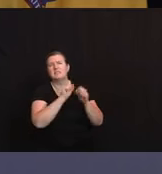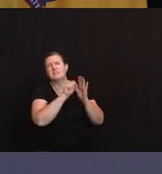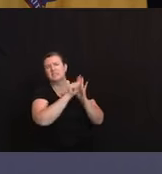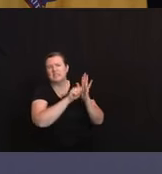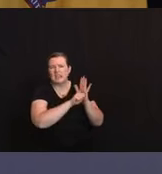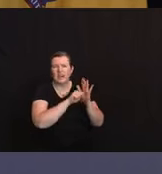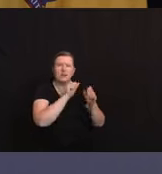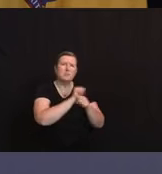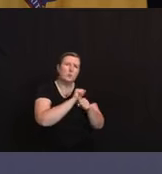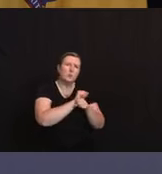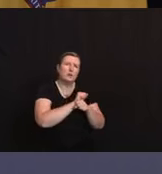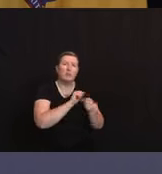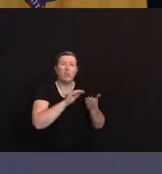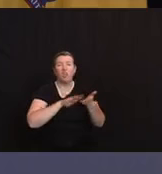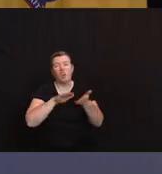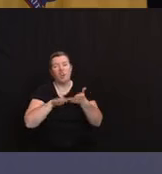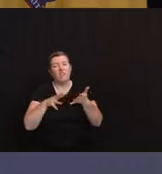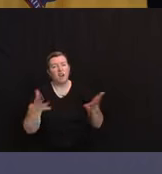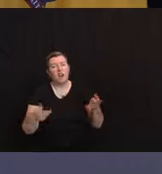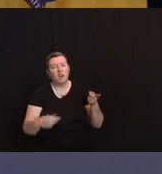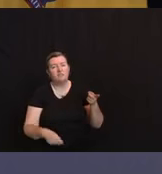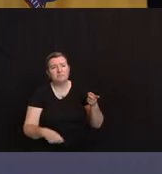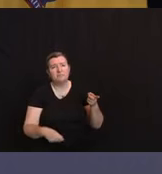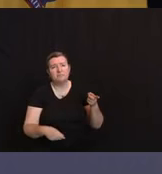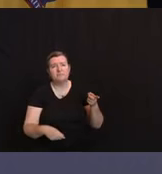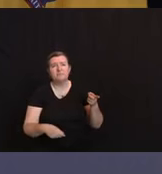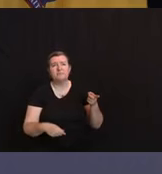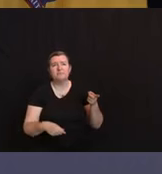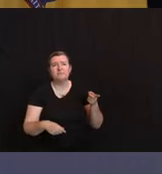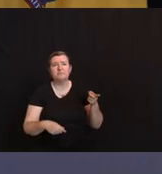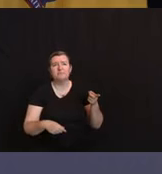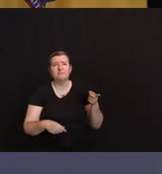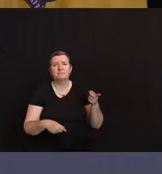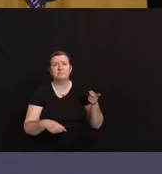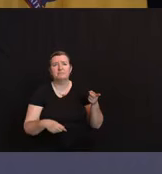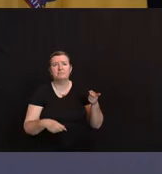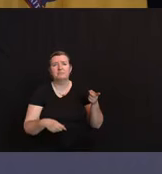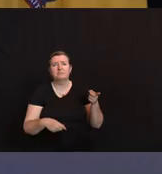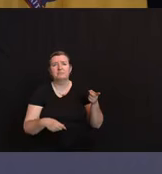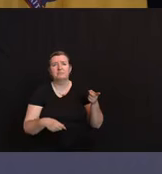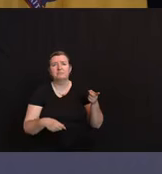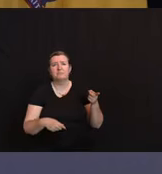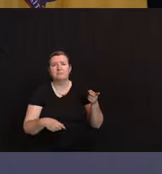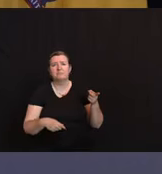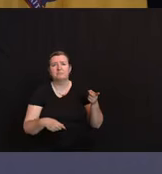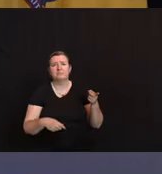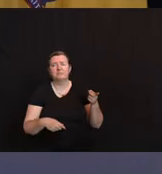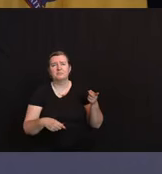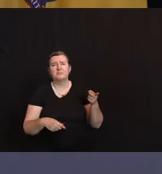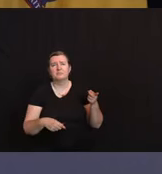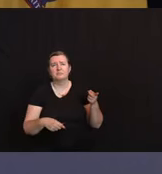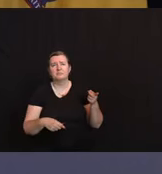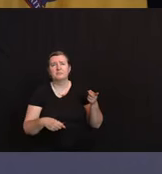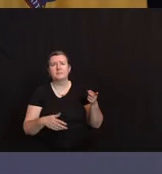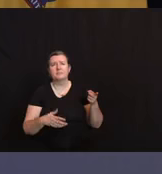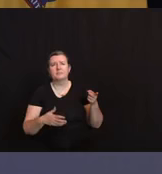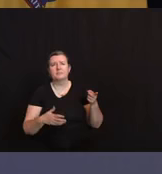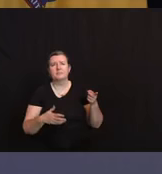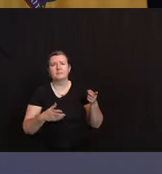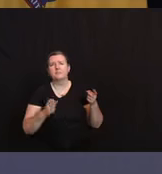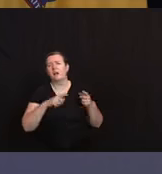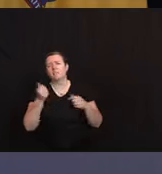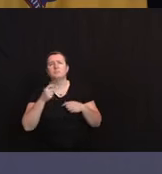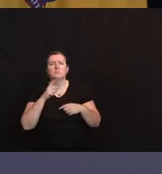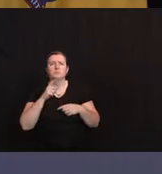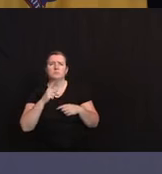Okay. Dustin, I didn't mean to get too emotional as I was turning to you there. Is that a New Jersey flag emblem? Yeah, I'm just, trying to blend into the...